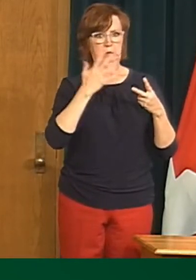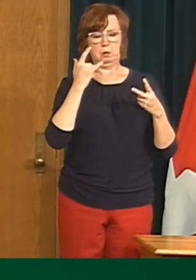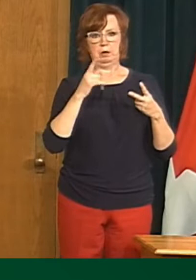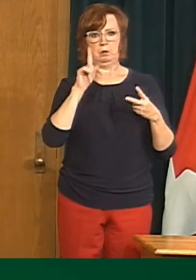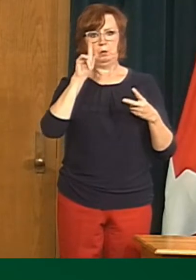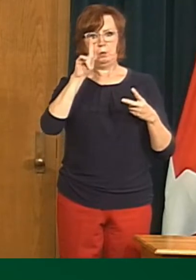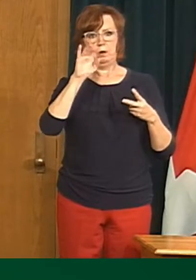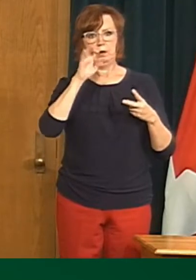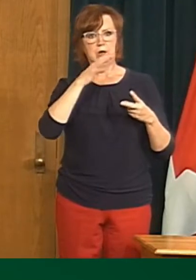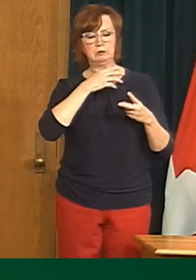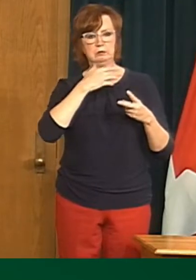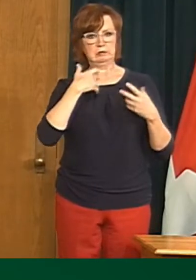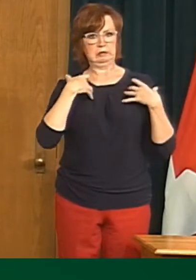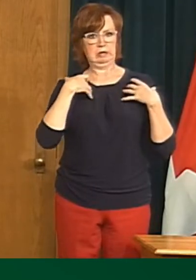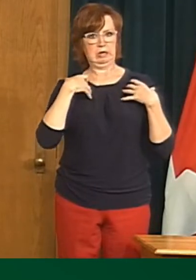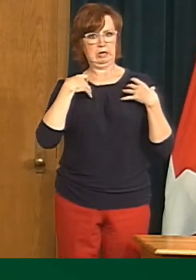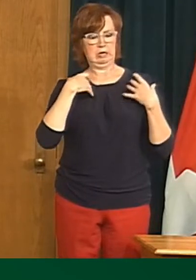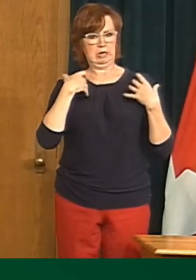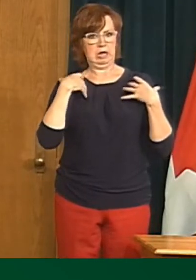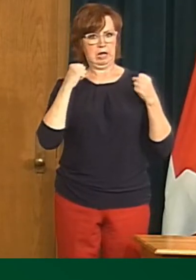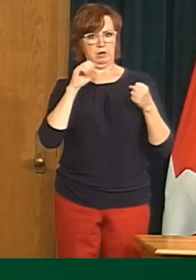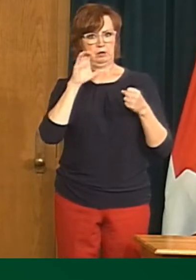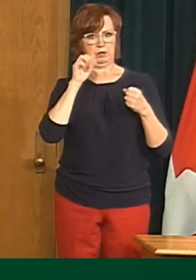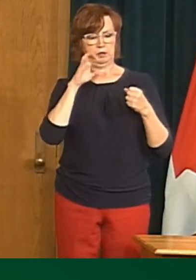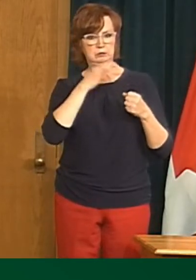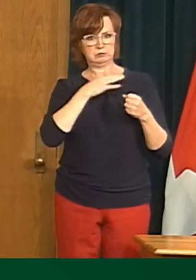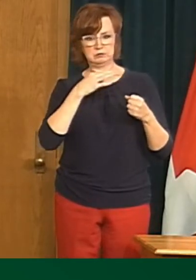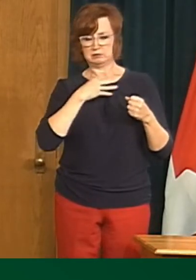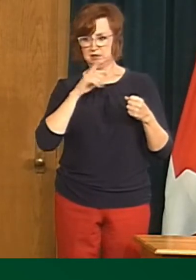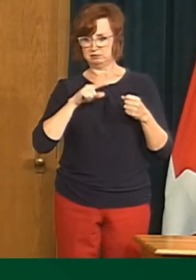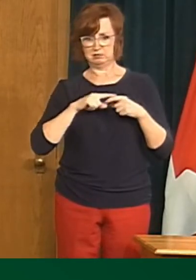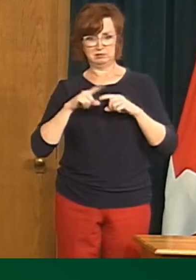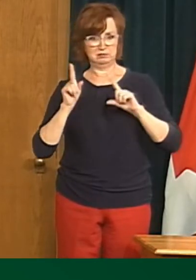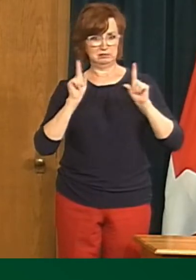capacity. We need time to transition our healthcare services